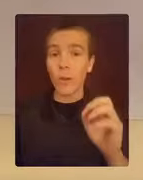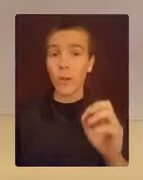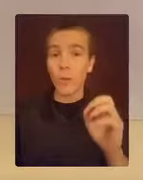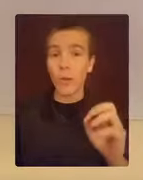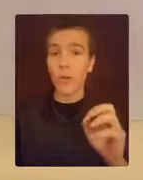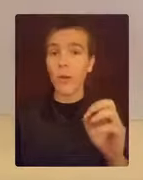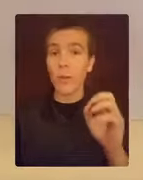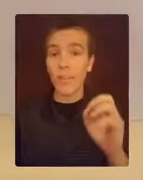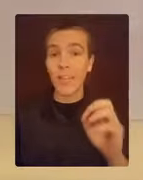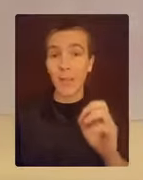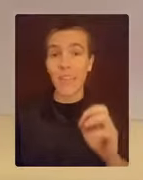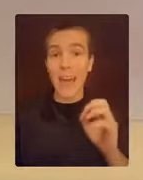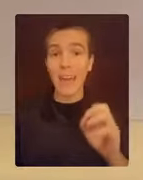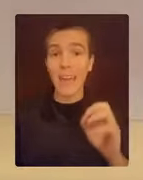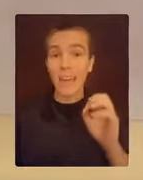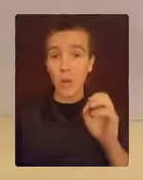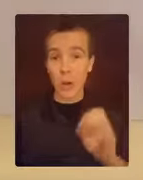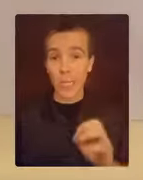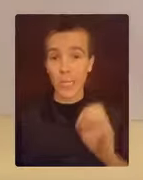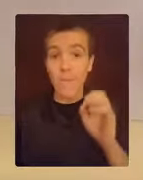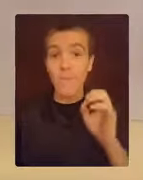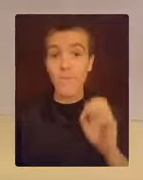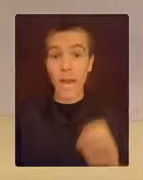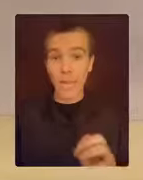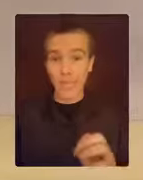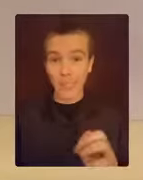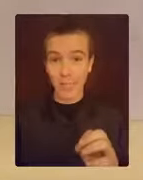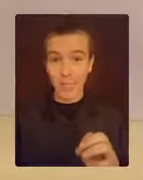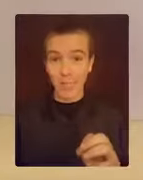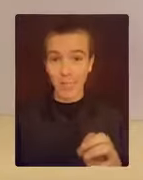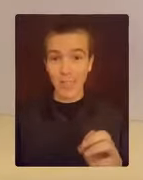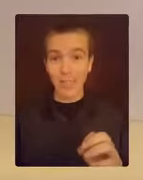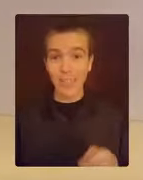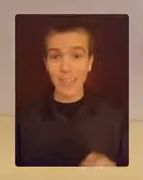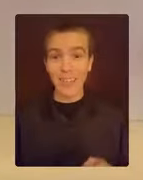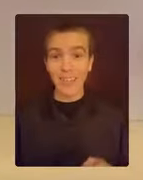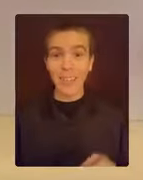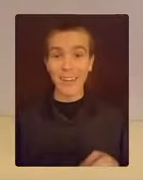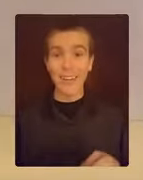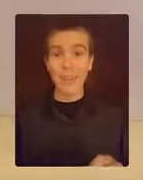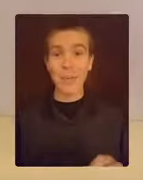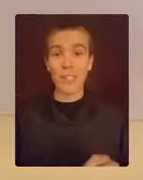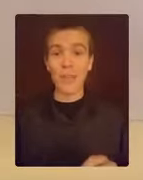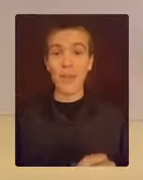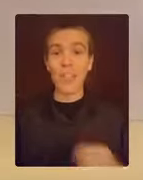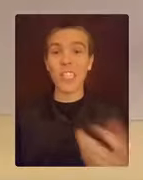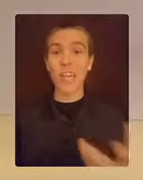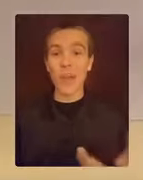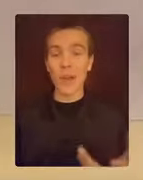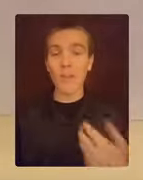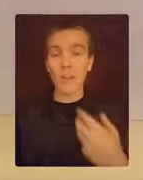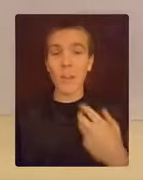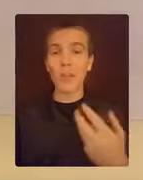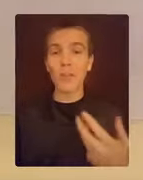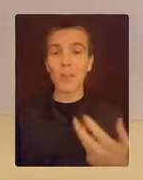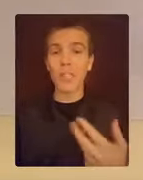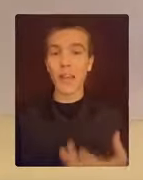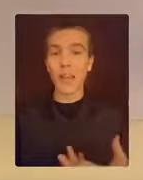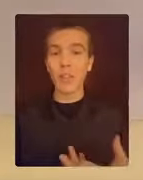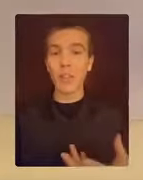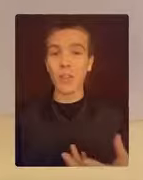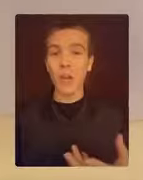with becomes real. And believe me, that can get crazy fast. Yeah, especially if you get scared. If something in your